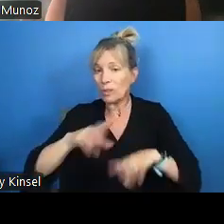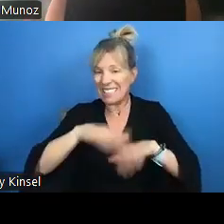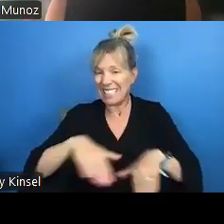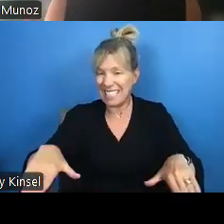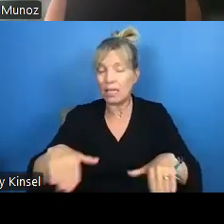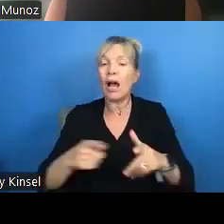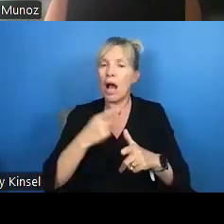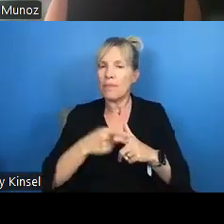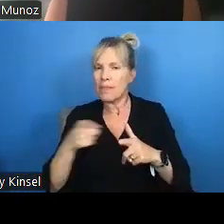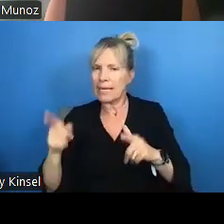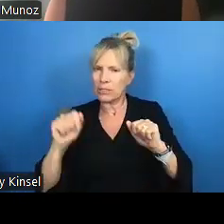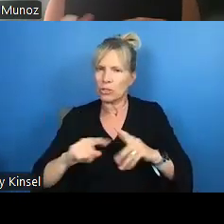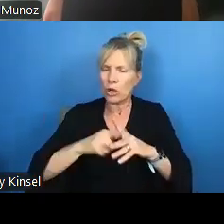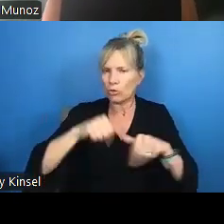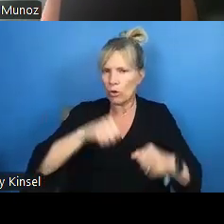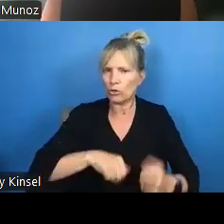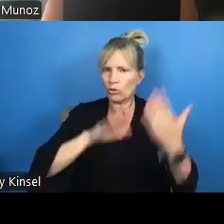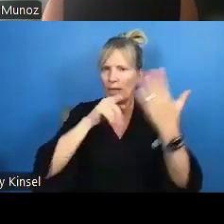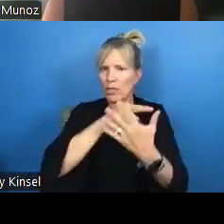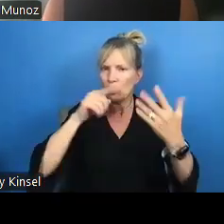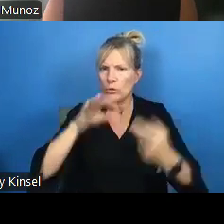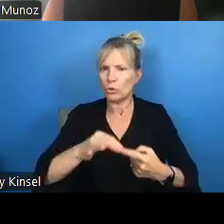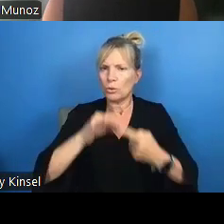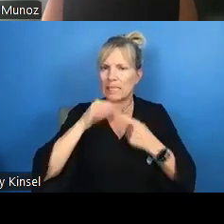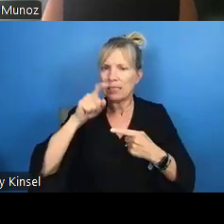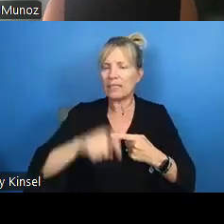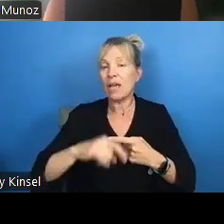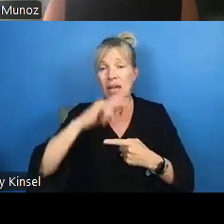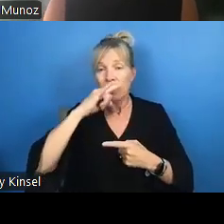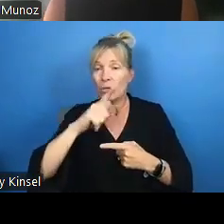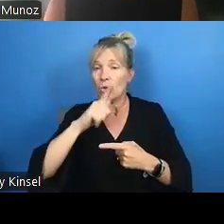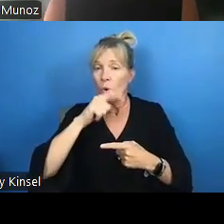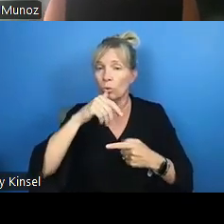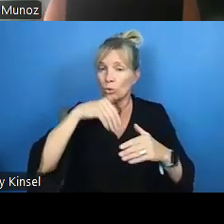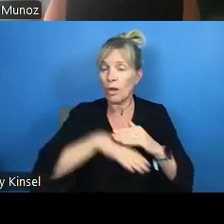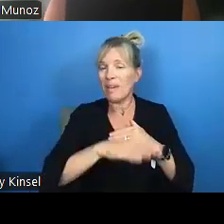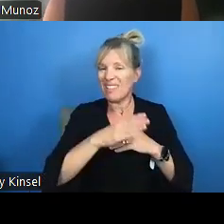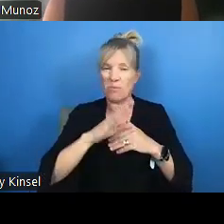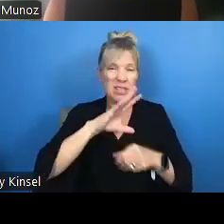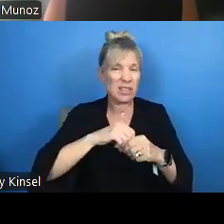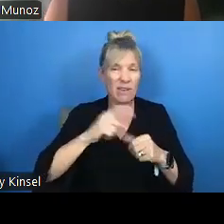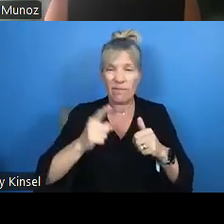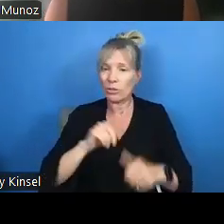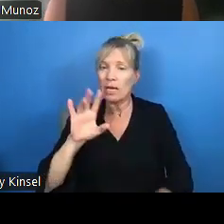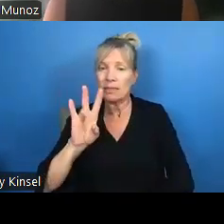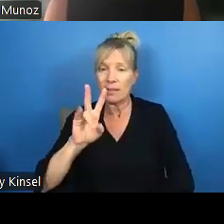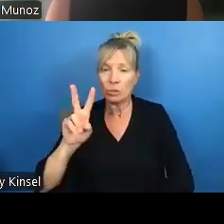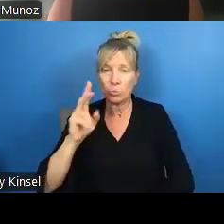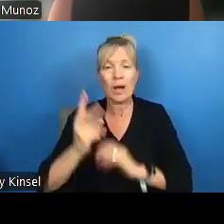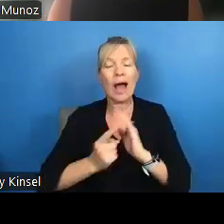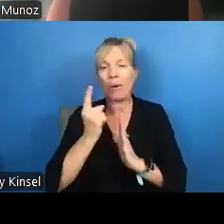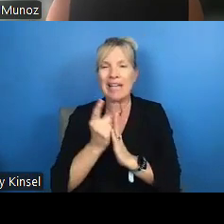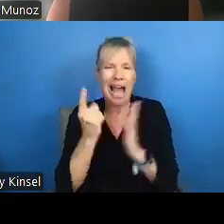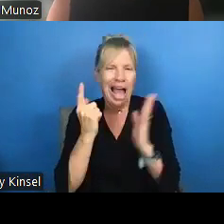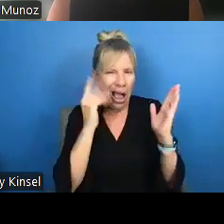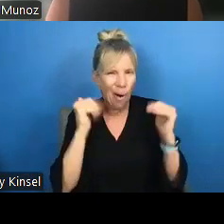they can really start to address those unique needs of kids that have come into care within that first 72 hours. I hope